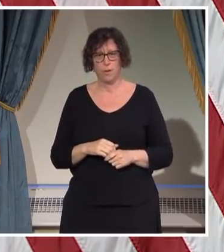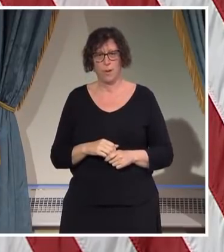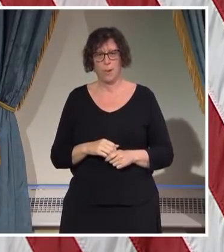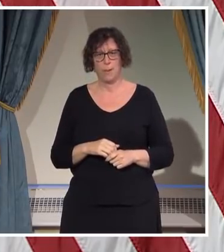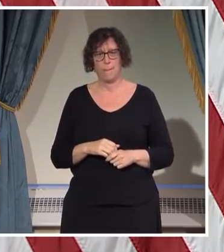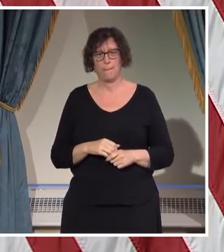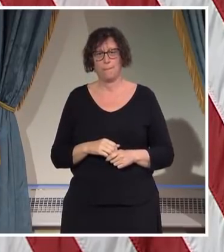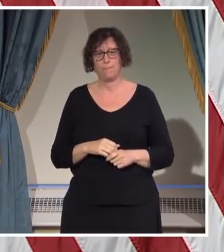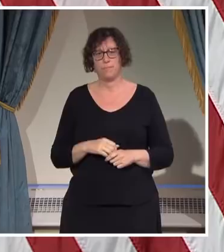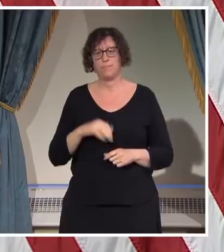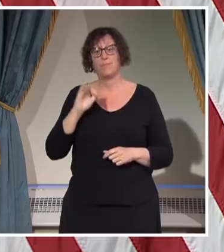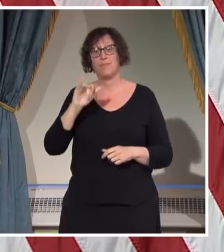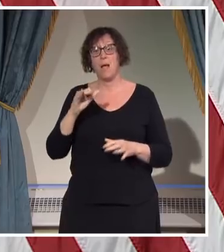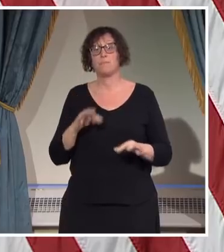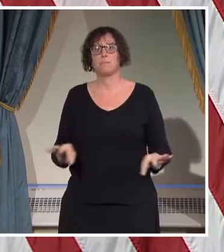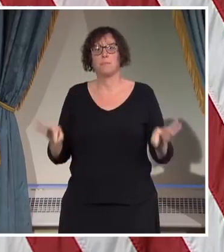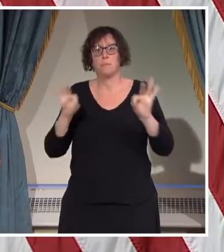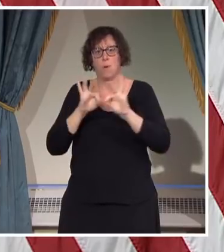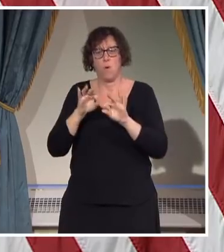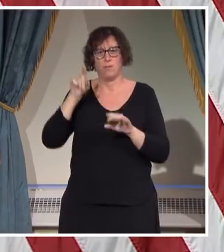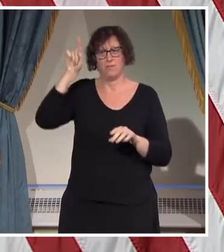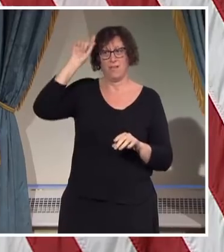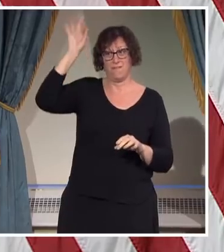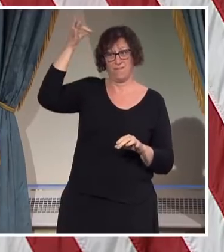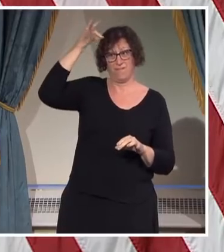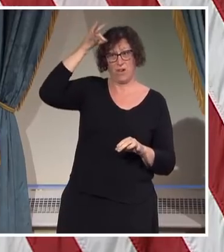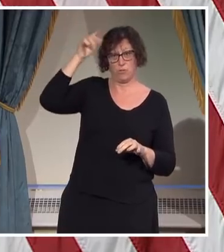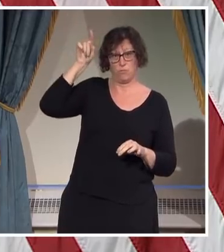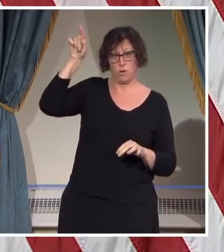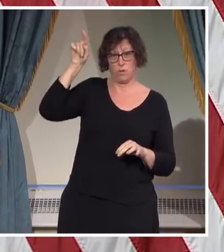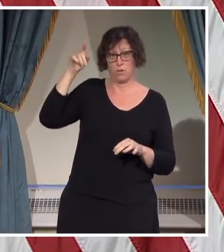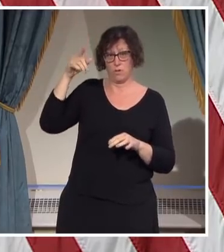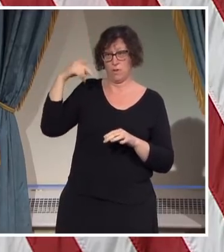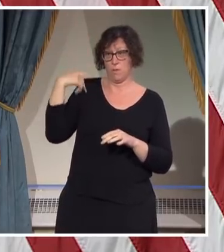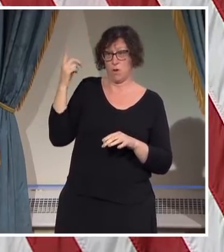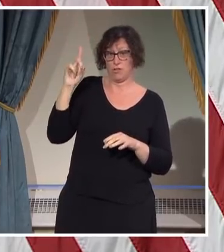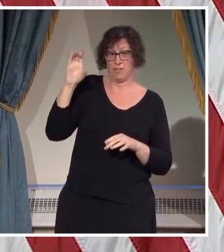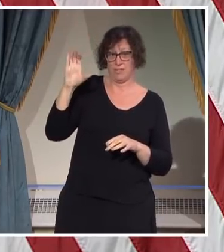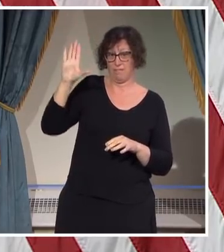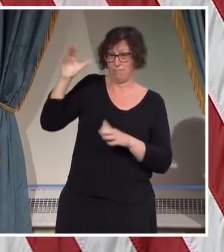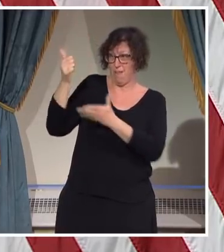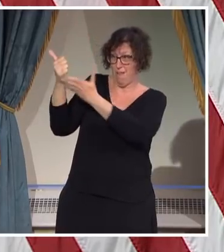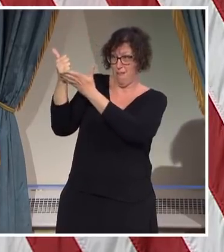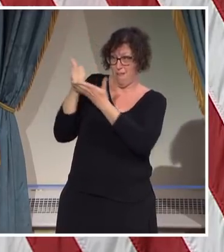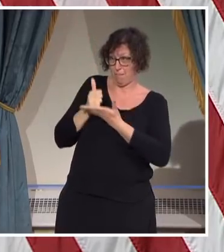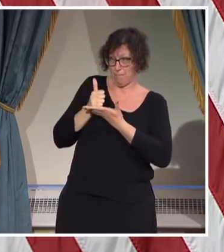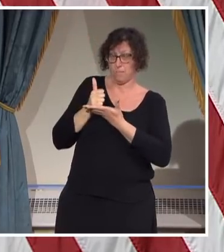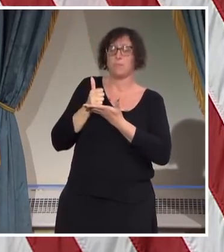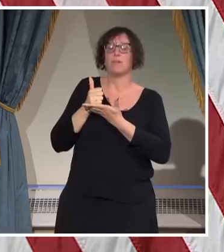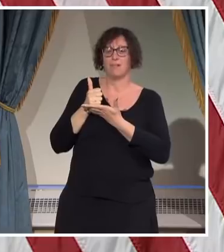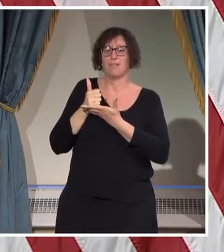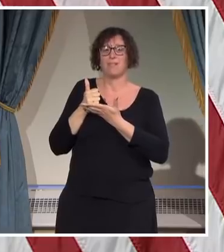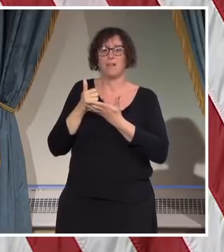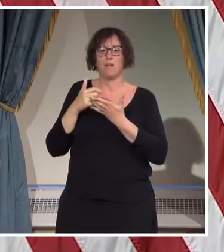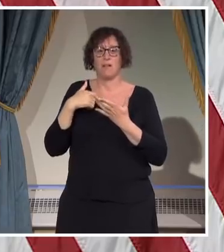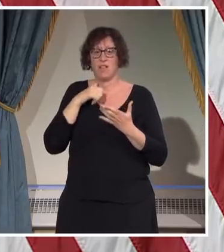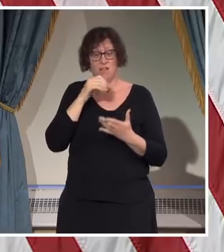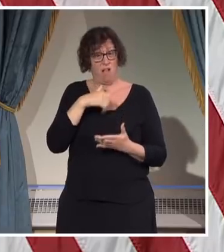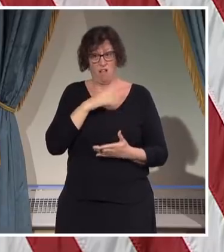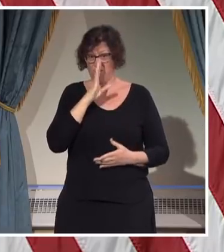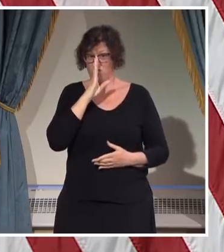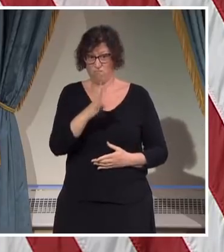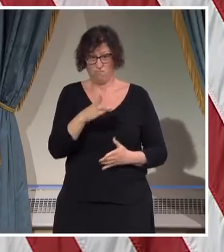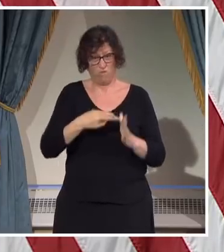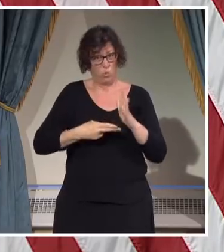Washington. I'm going to be very blunt with everyone in Washington, starting with President Trump, that